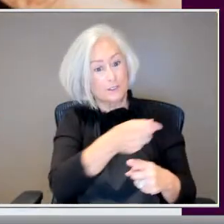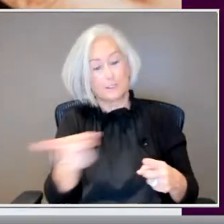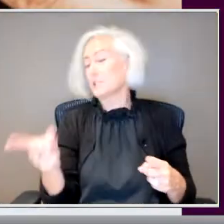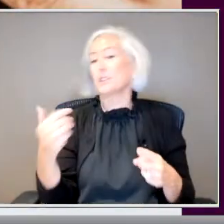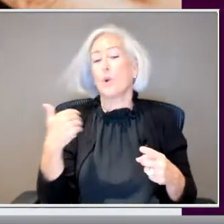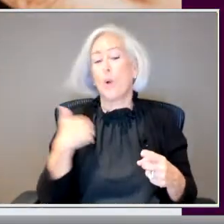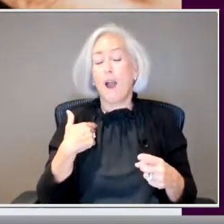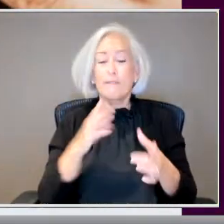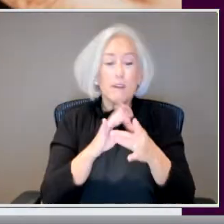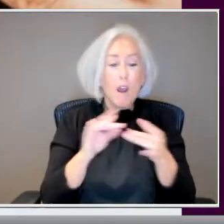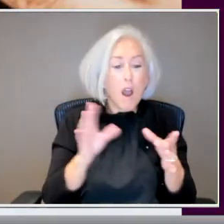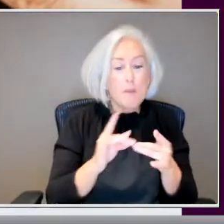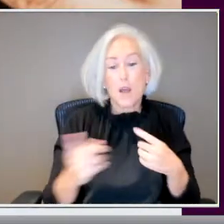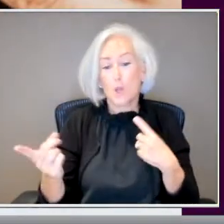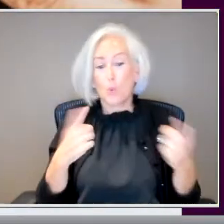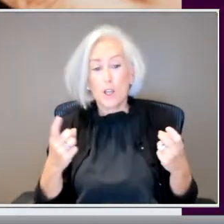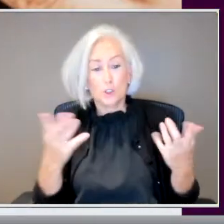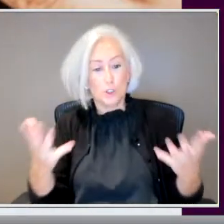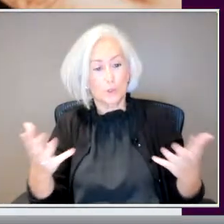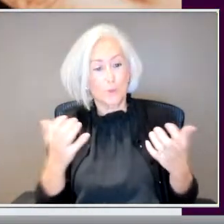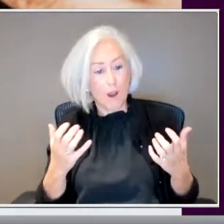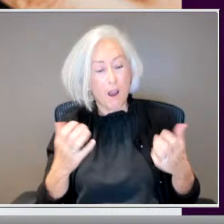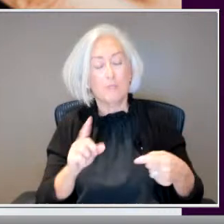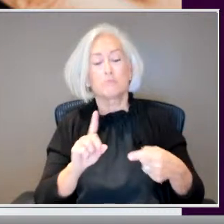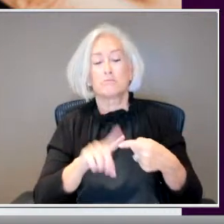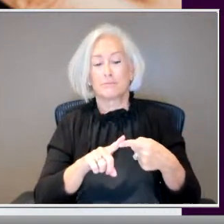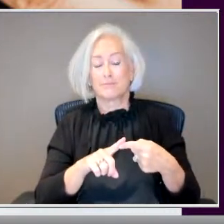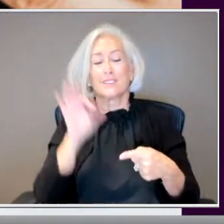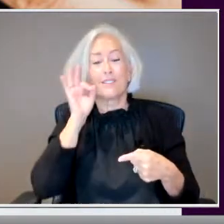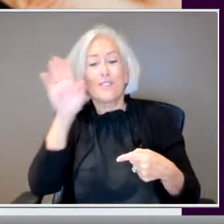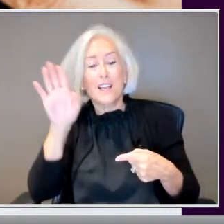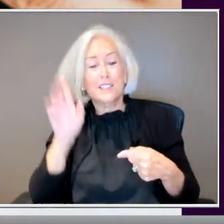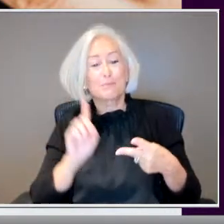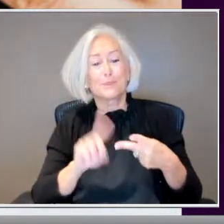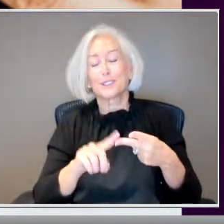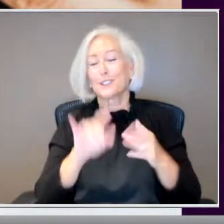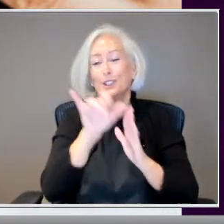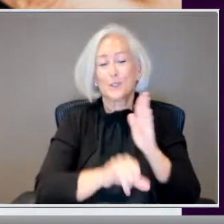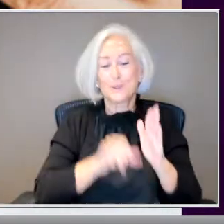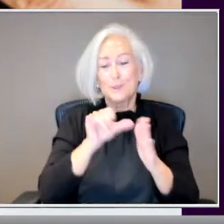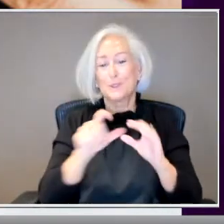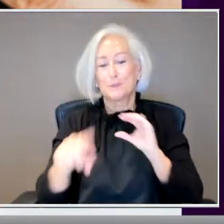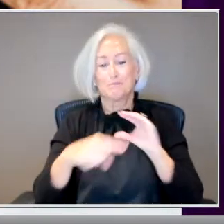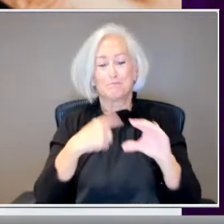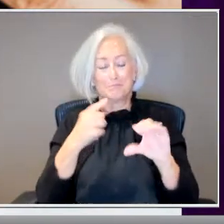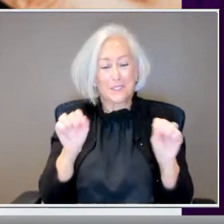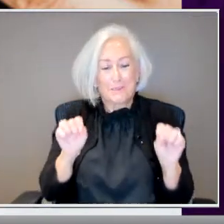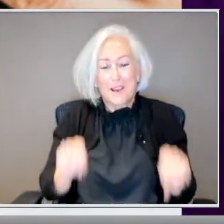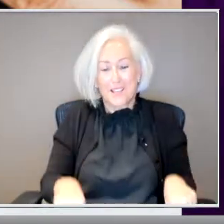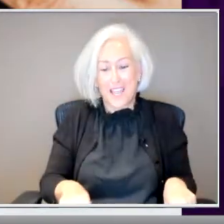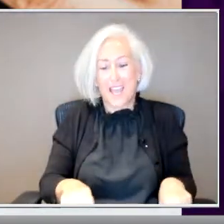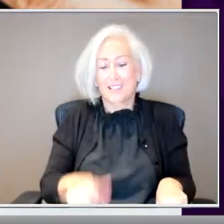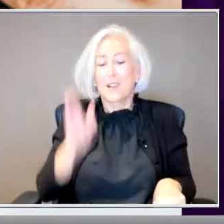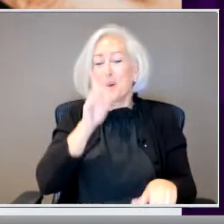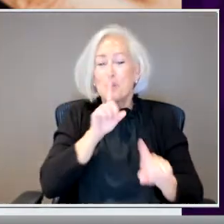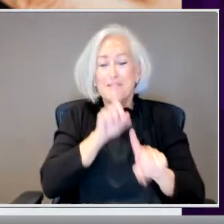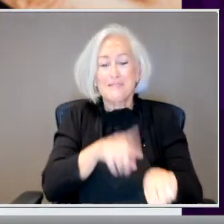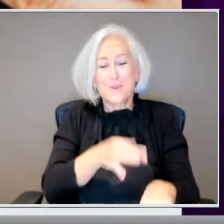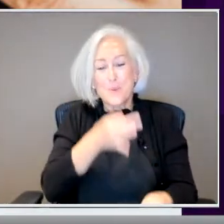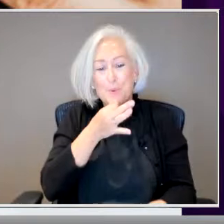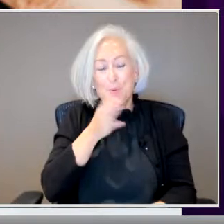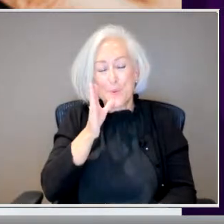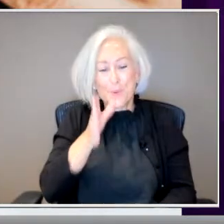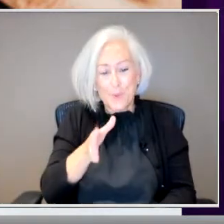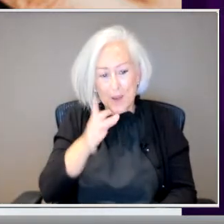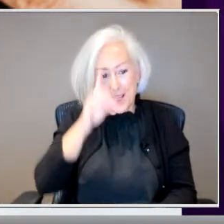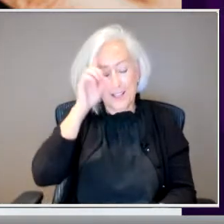comment or something you want to say, send it to us on YouTube, Facebook, or the All Things Heart email. We'll be answering your questions in real time. You can find the links of how you connect